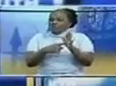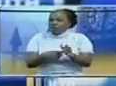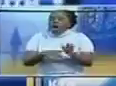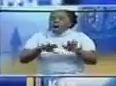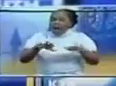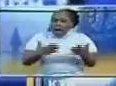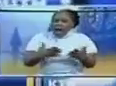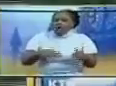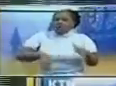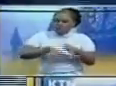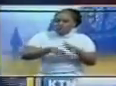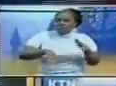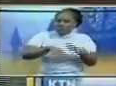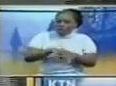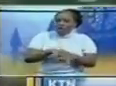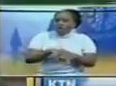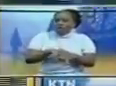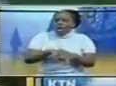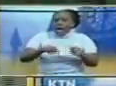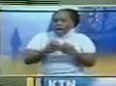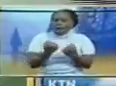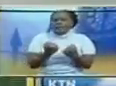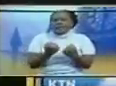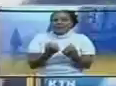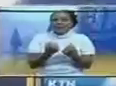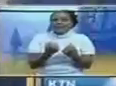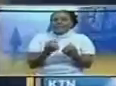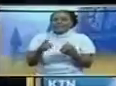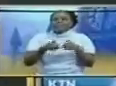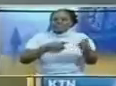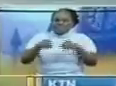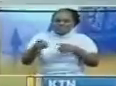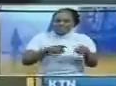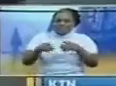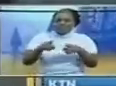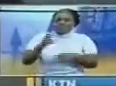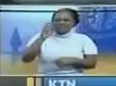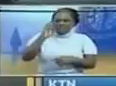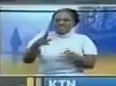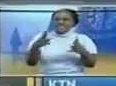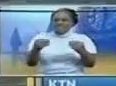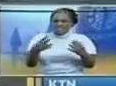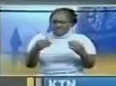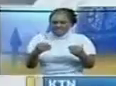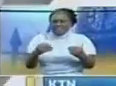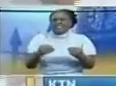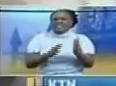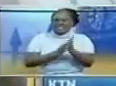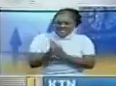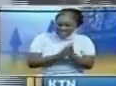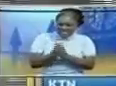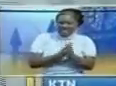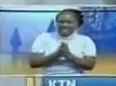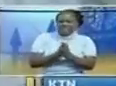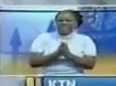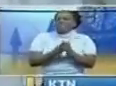magic behind that replay. A journey that has been simply exhilarating. A